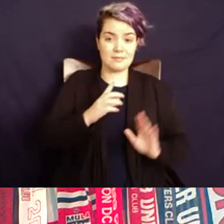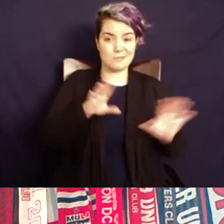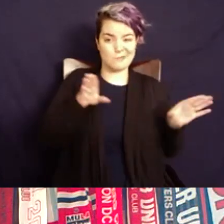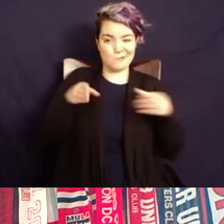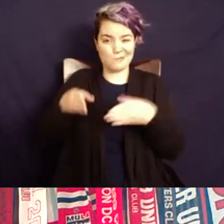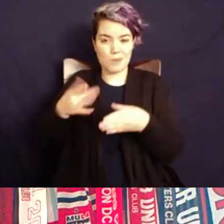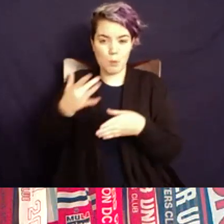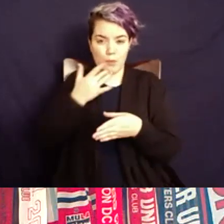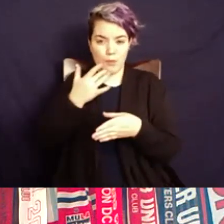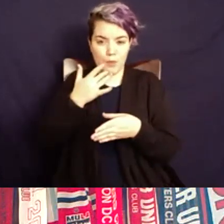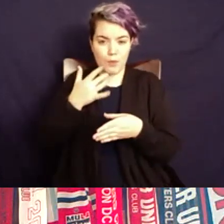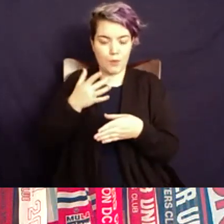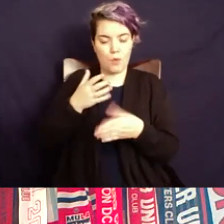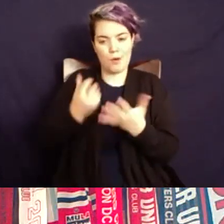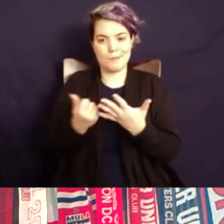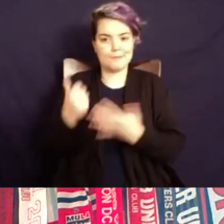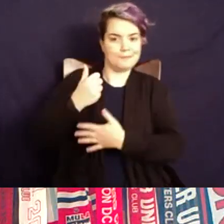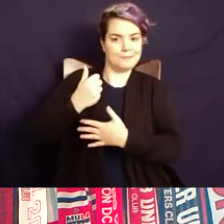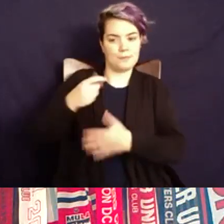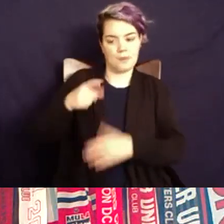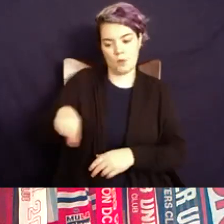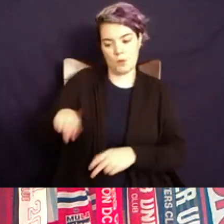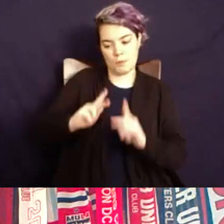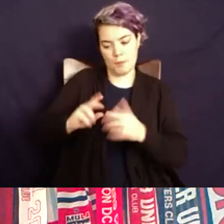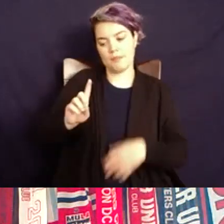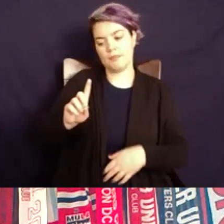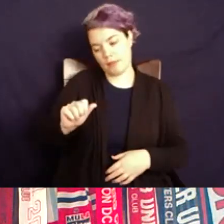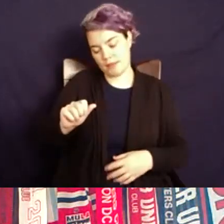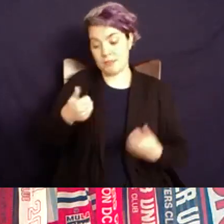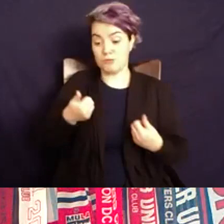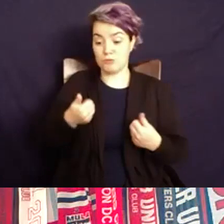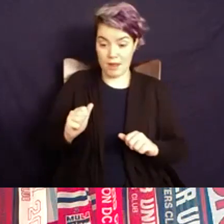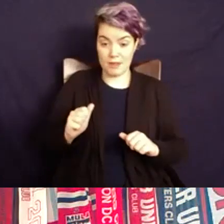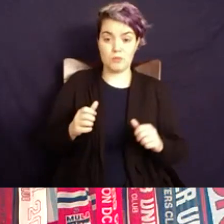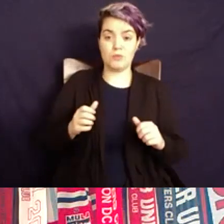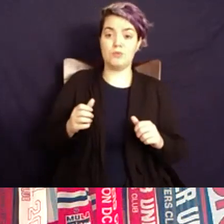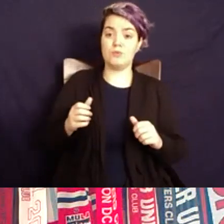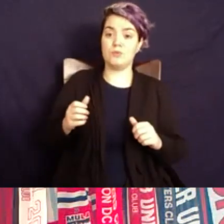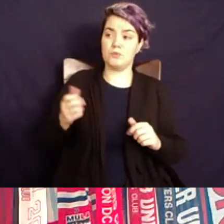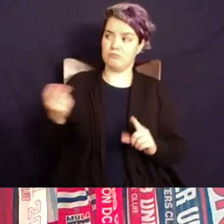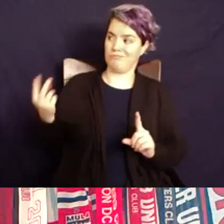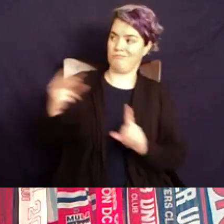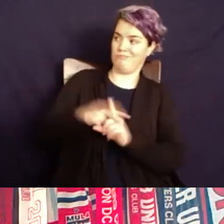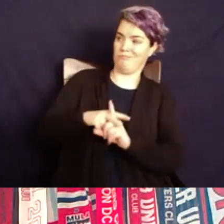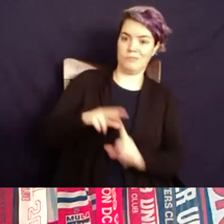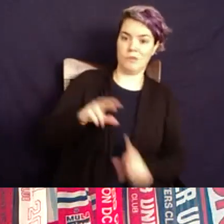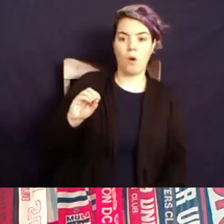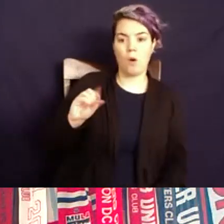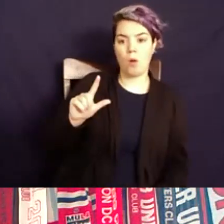take into account the needs of people with disabilities, and to try to implement Olmstead. the federal government